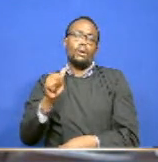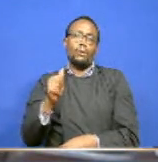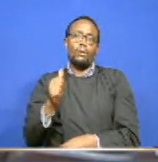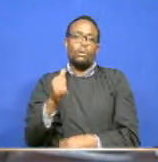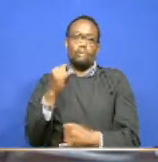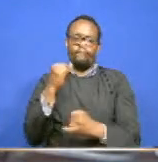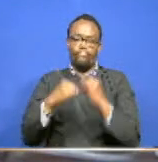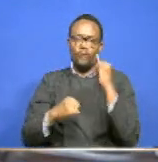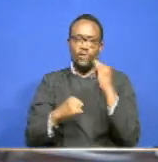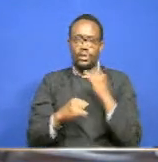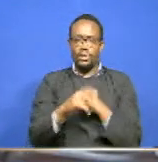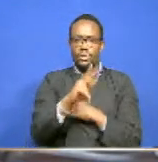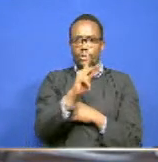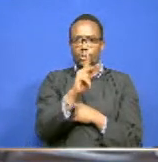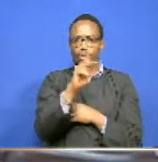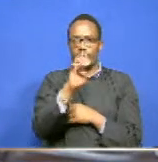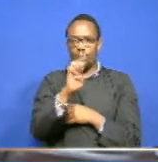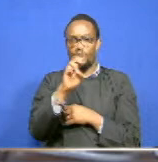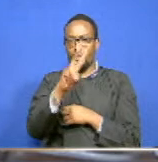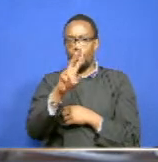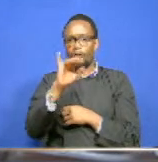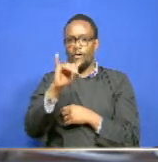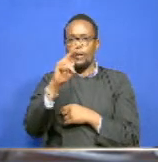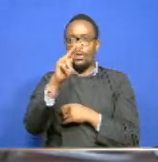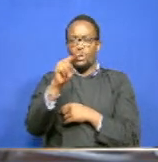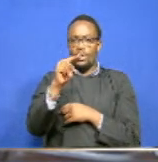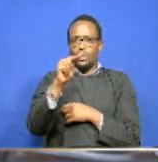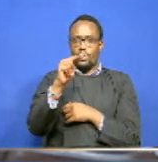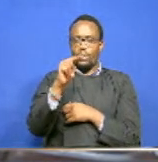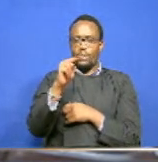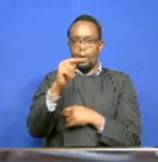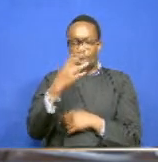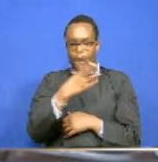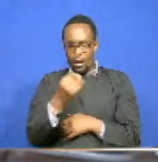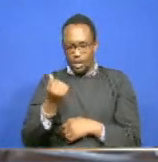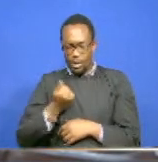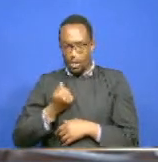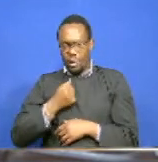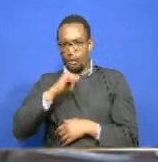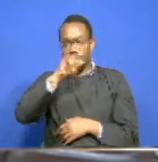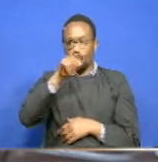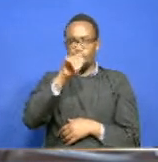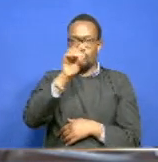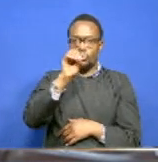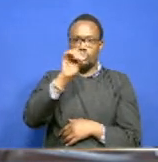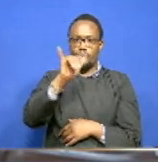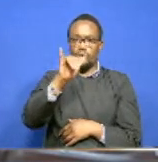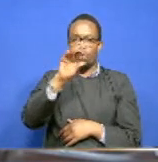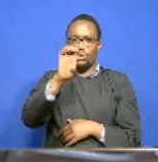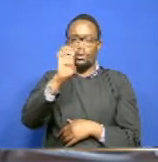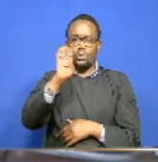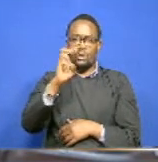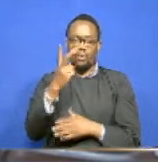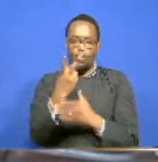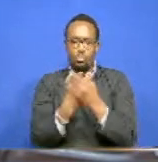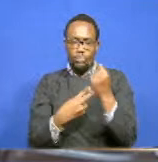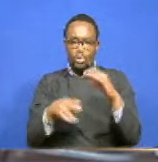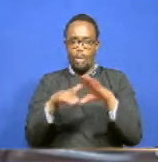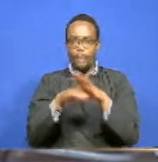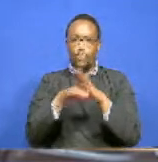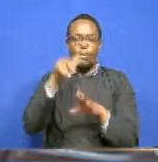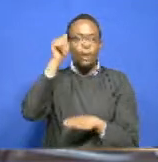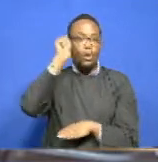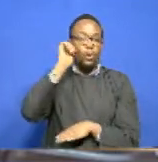Lastly, Kevin Omondi Odondi and Joyce Owino Ocheng, both of All